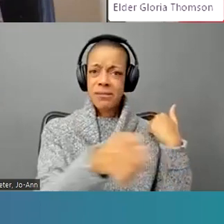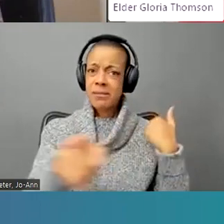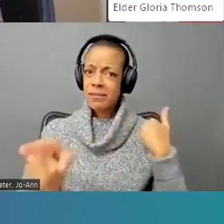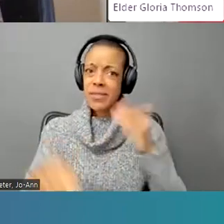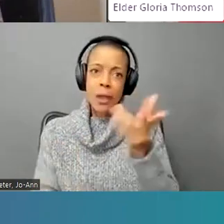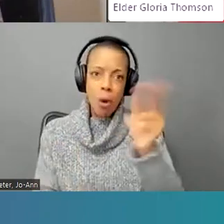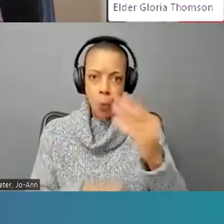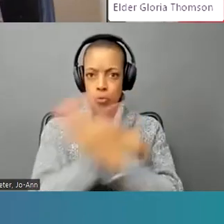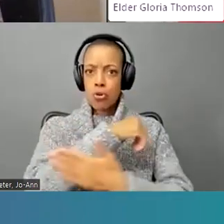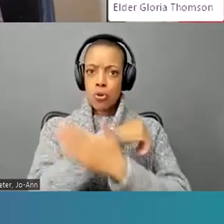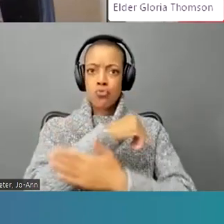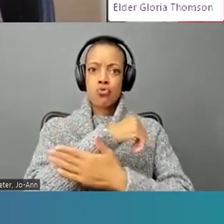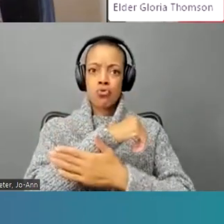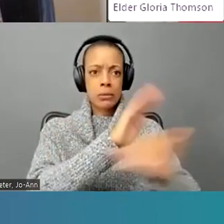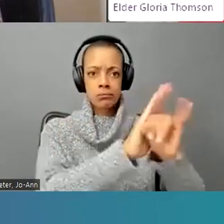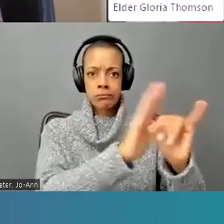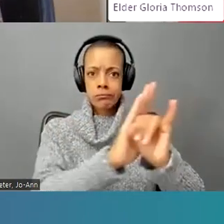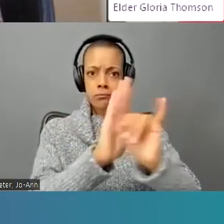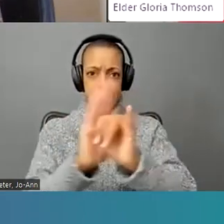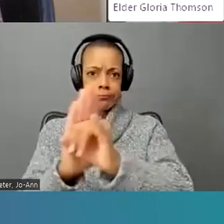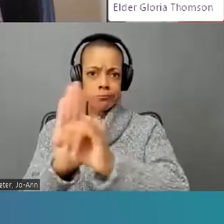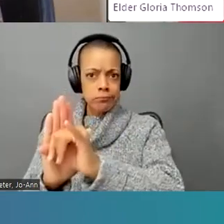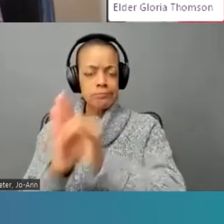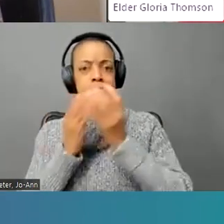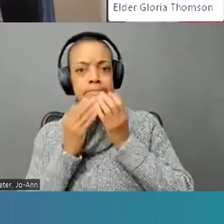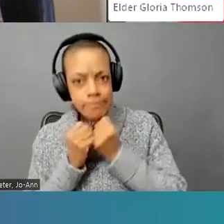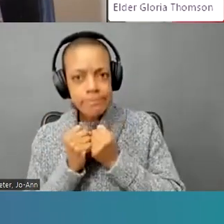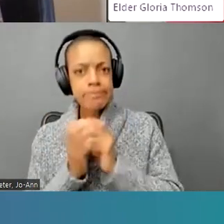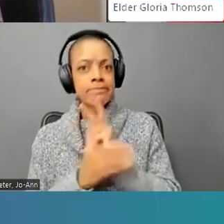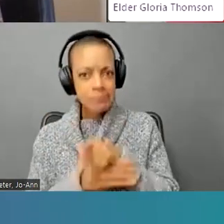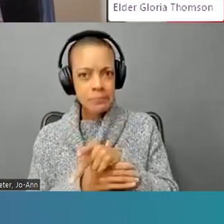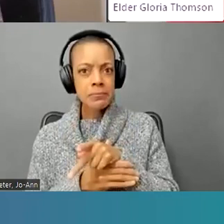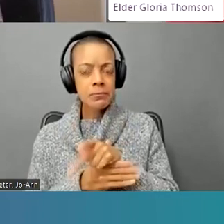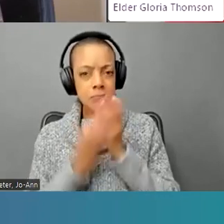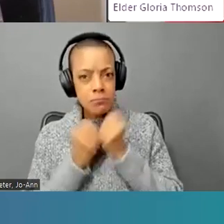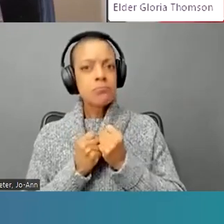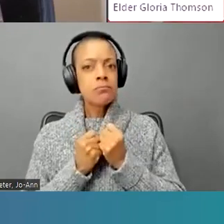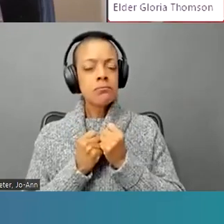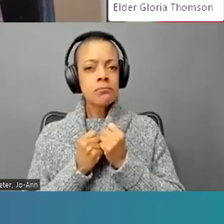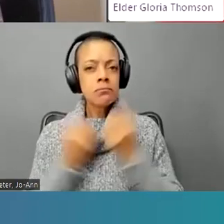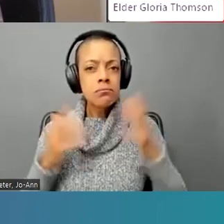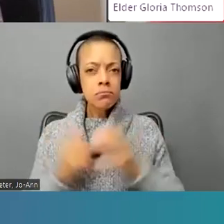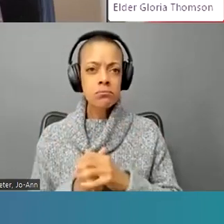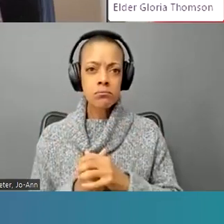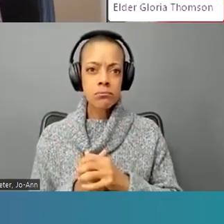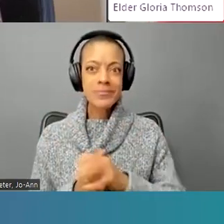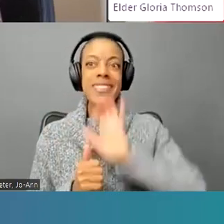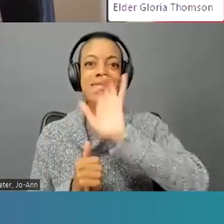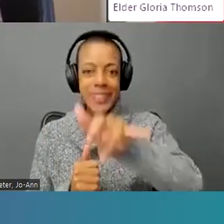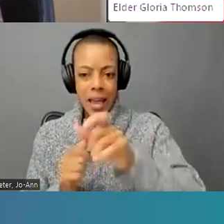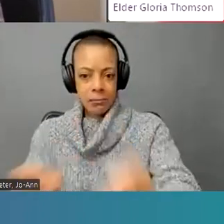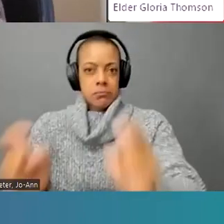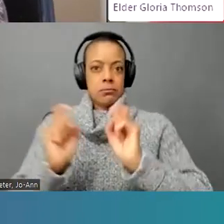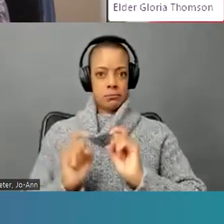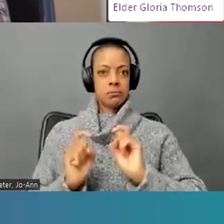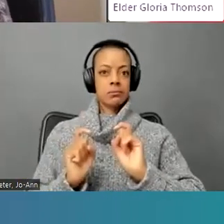country, and they have that as sacred. It's supposed to be sacred to them. And that's what you're offering, as a sacred